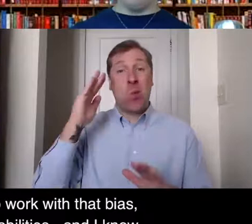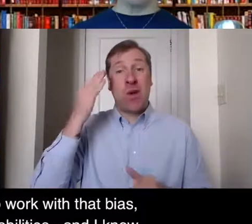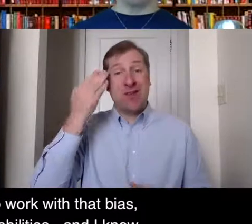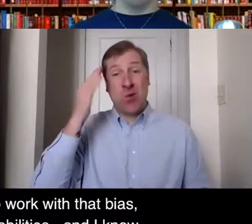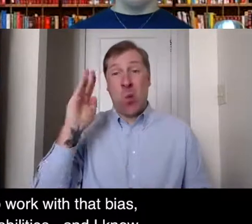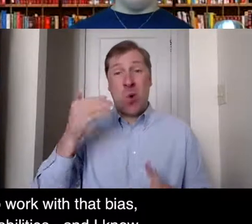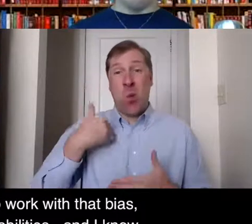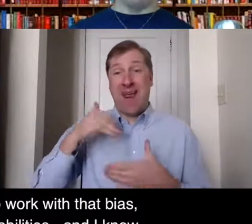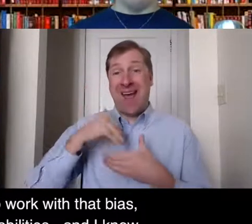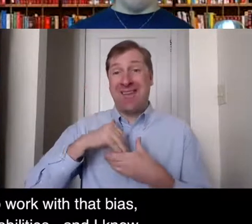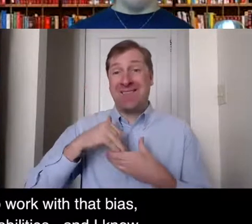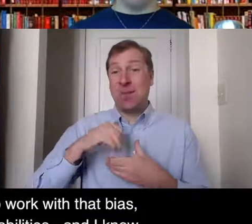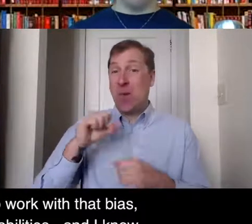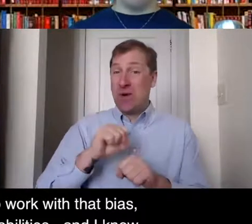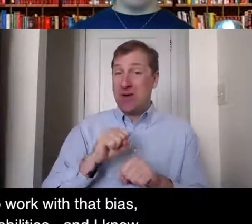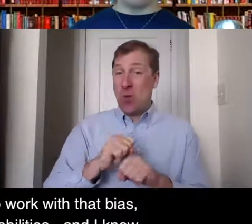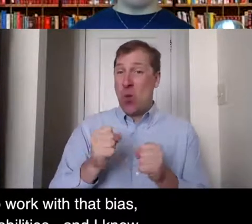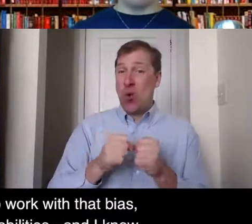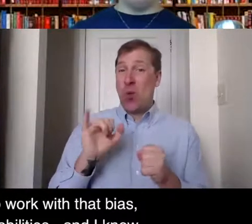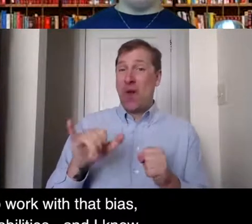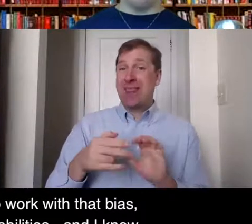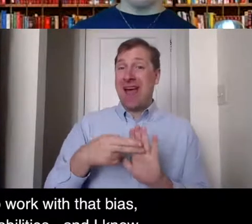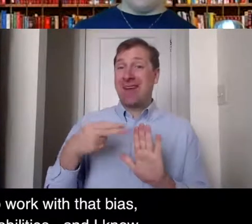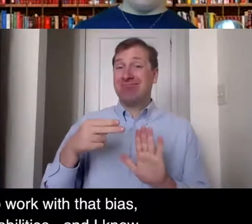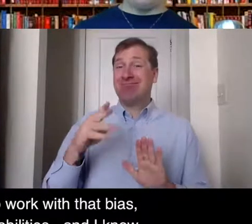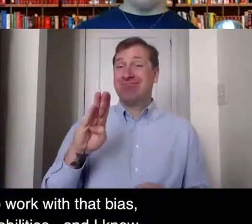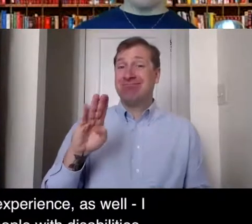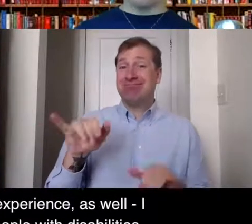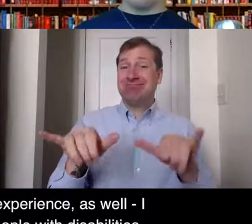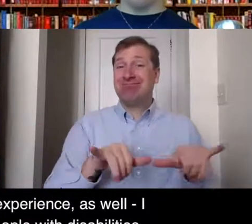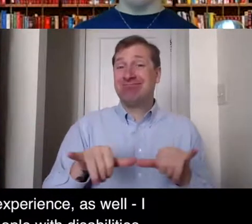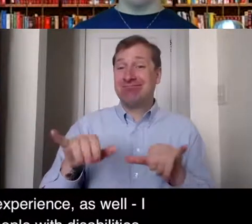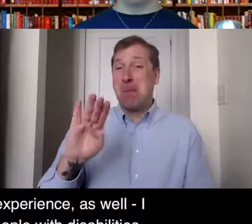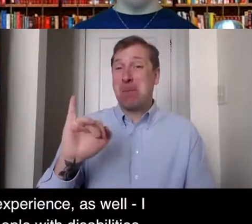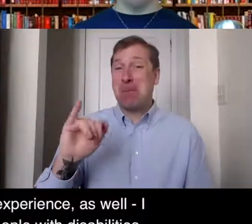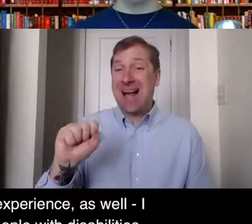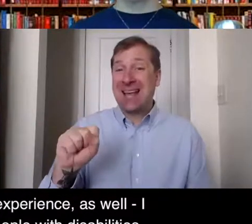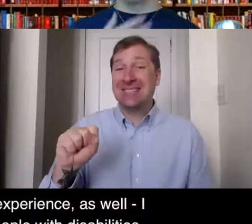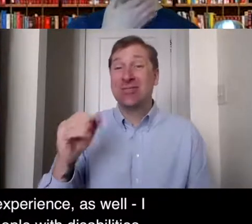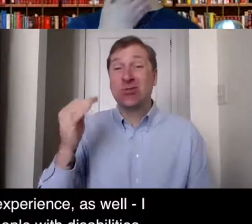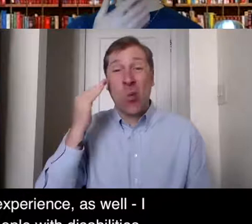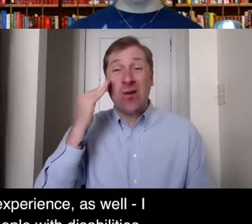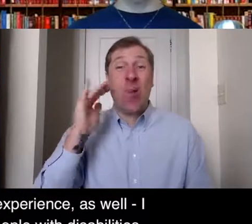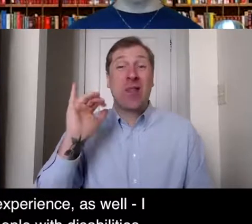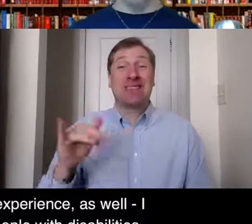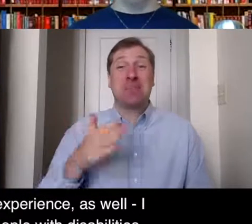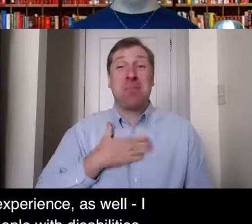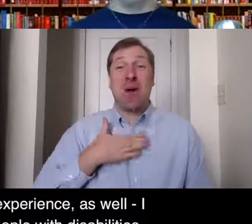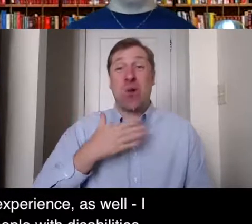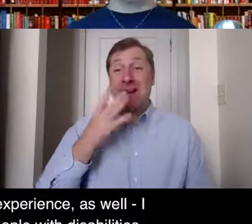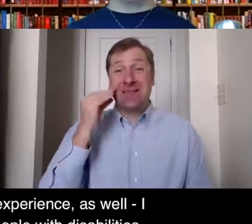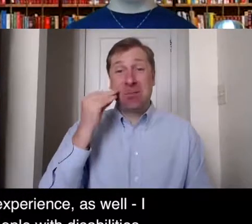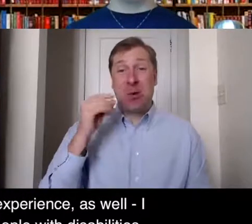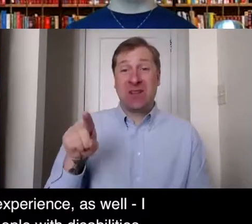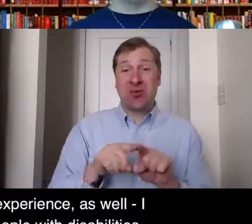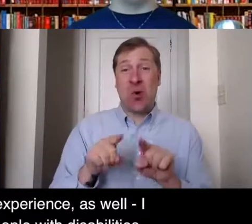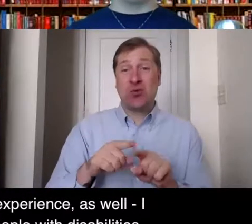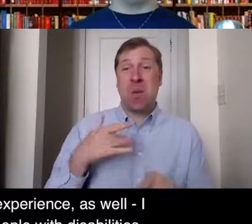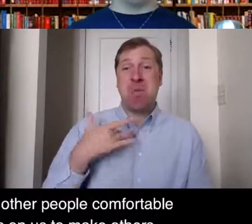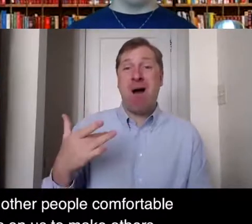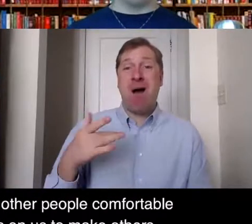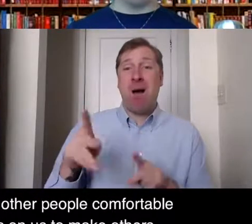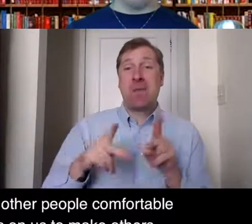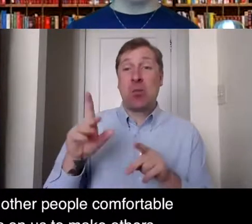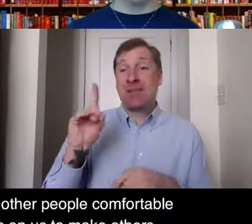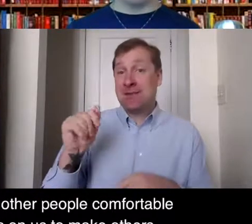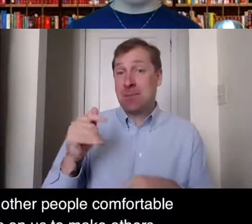that bias. Often people with disabilities, and I know this is my own lived experience as well, I think often a lot of people with disabilities